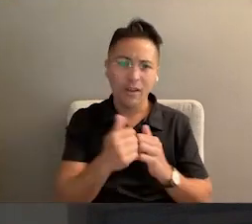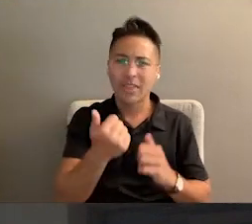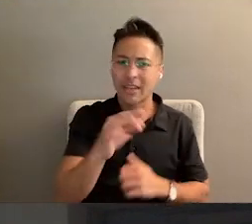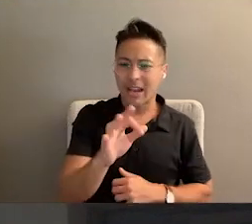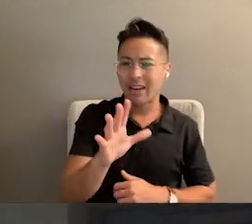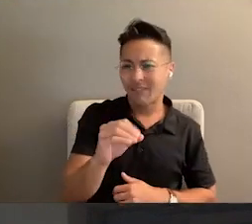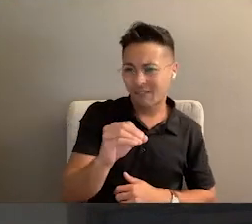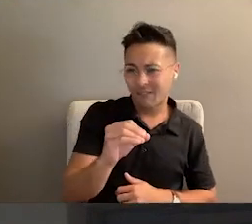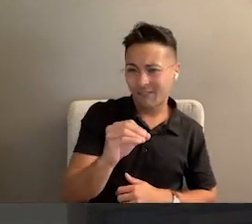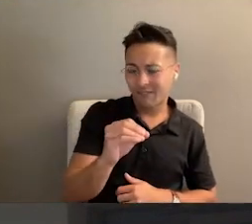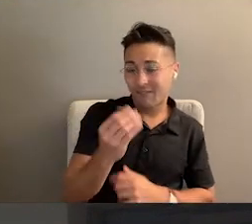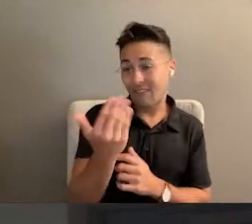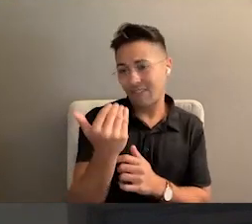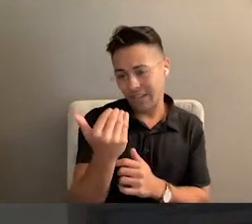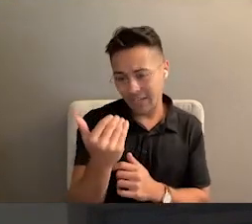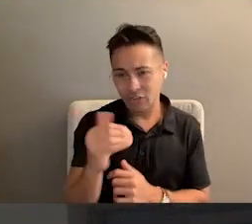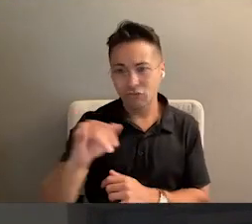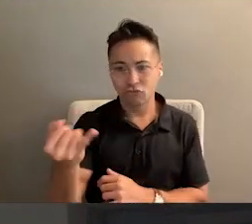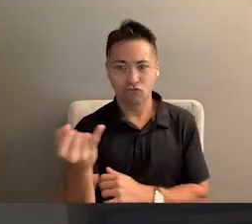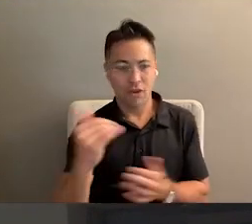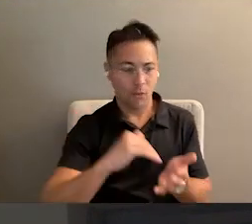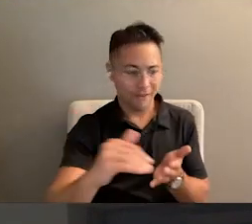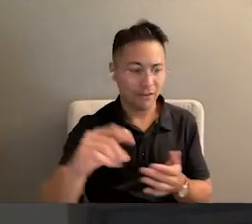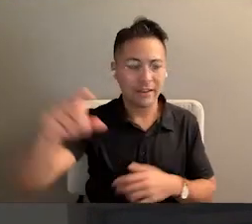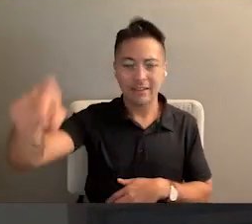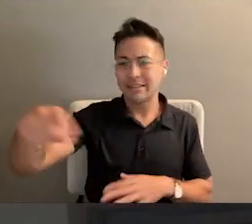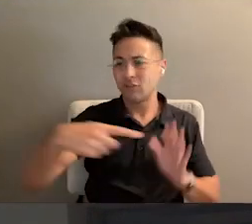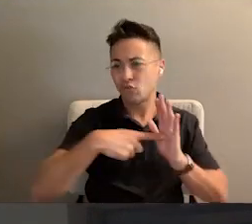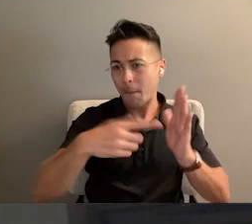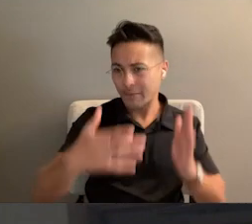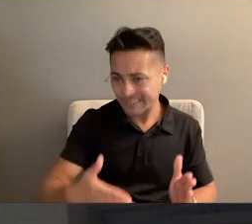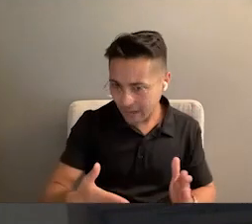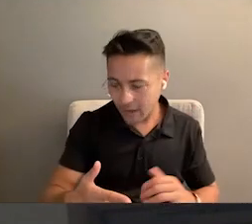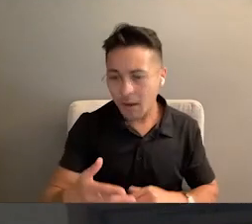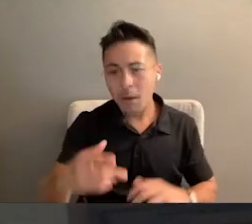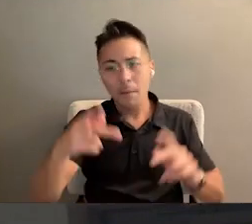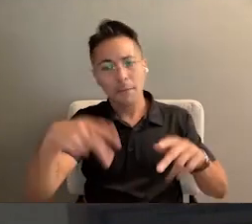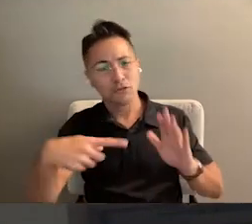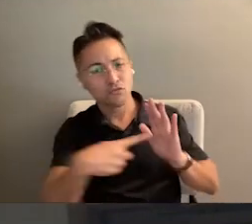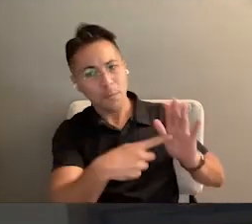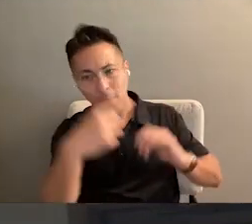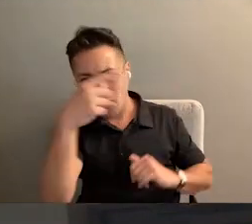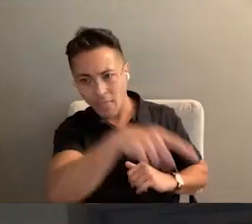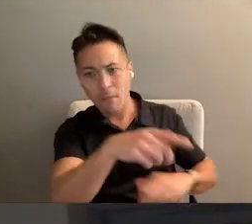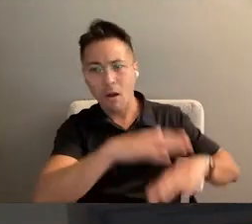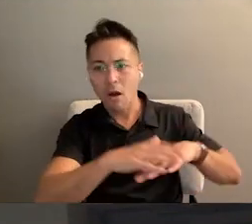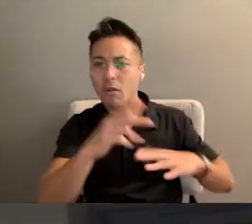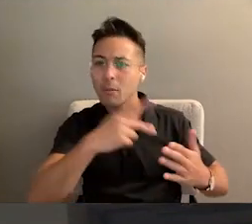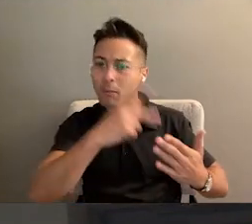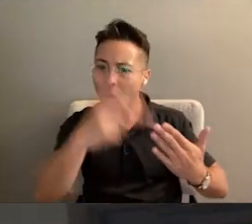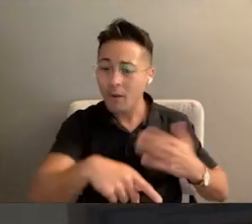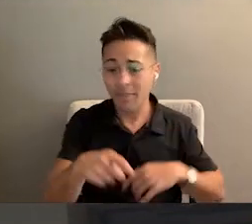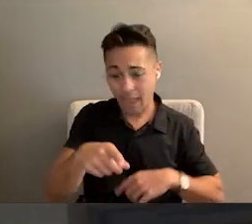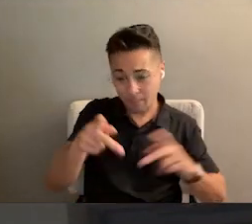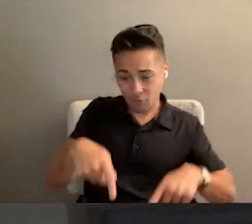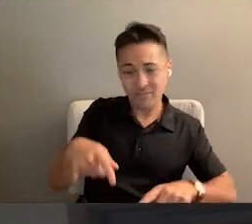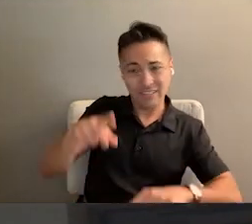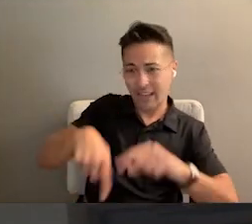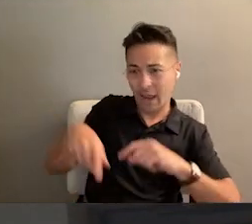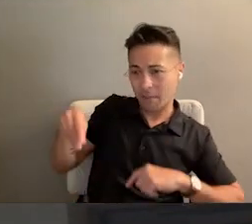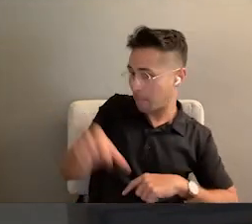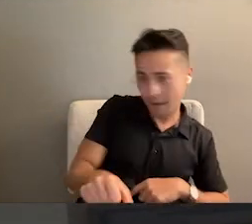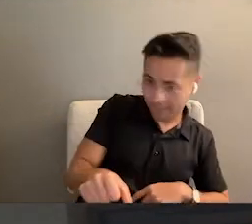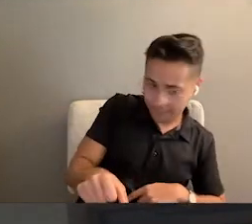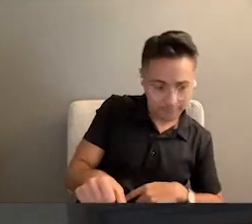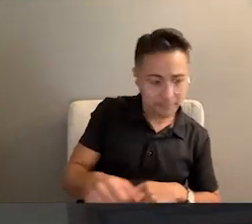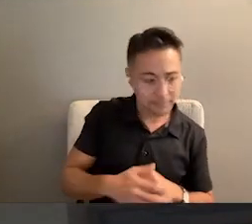is federal government has said anyone with a 1915J waiver needs to have a representative, a person to represent